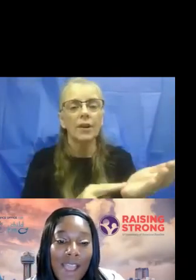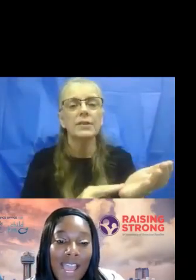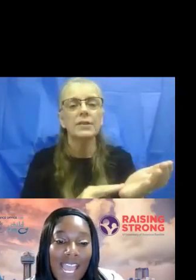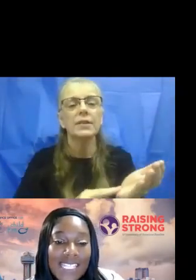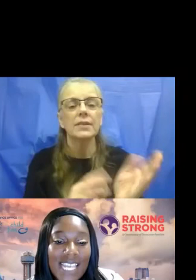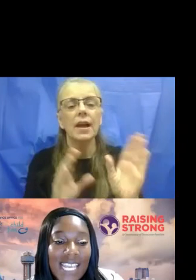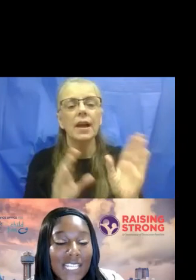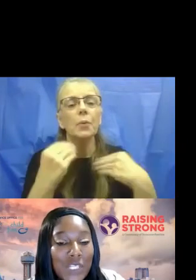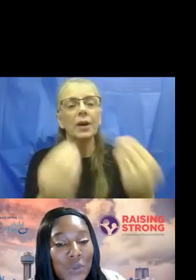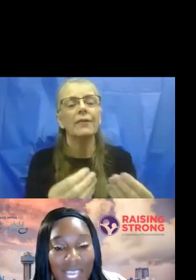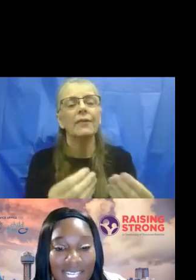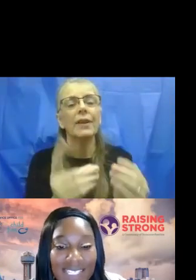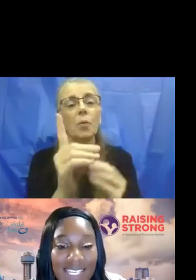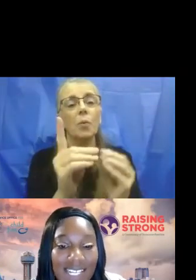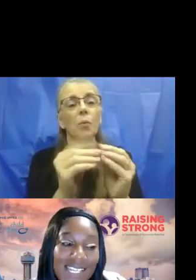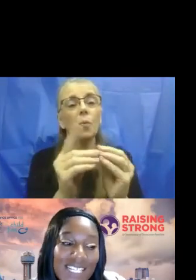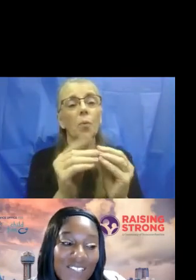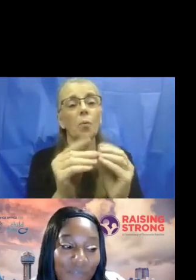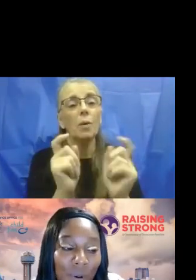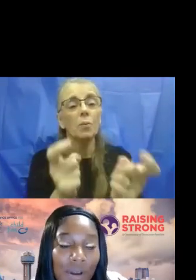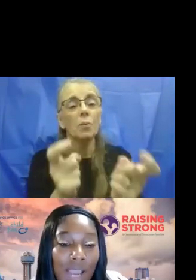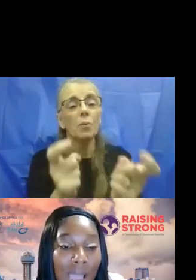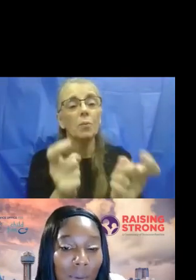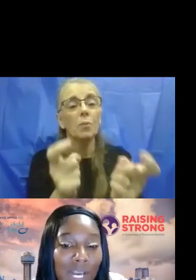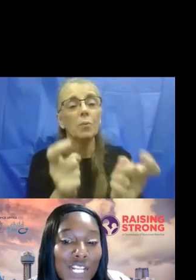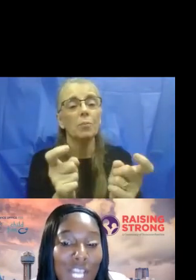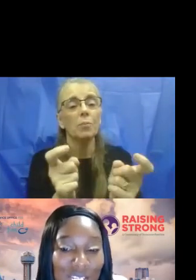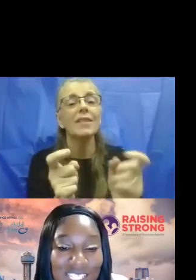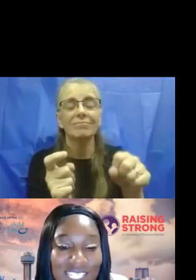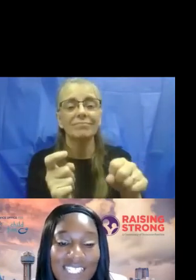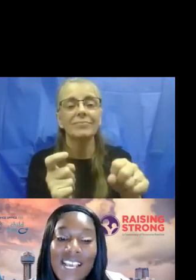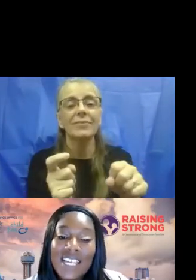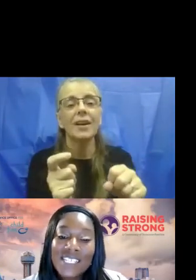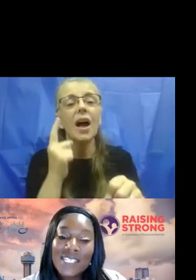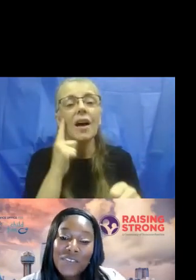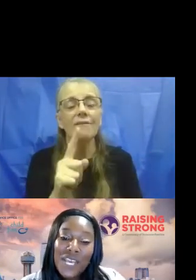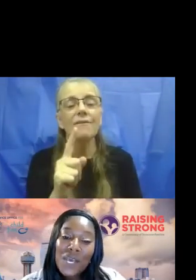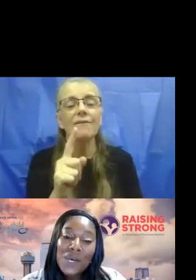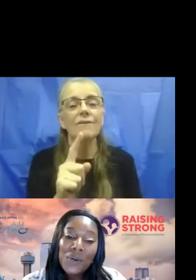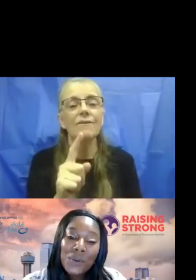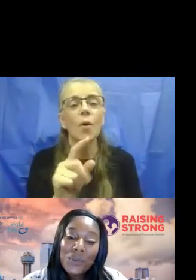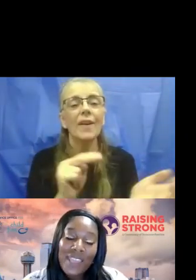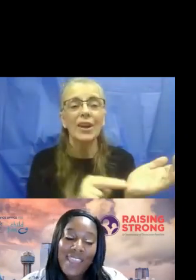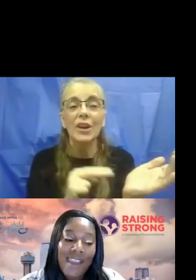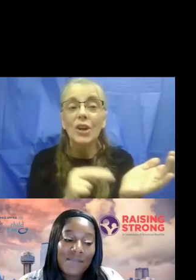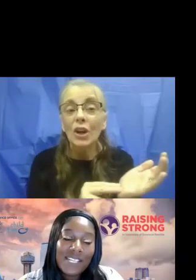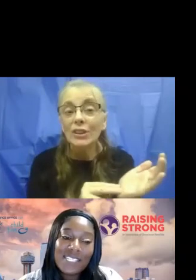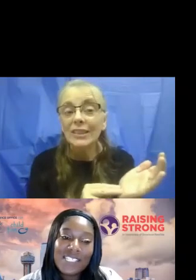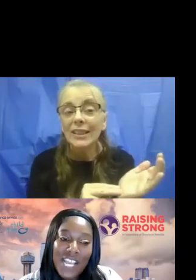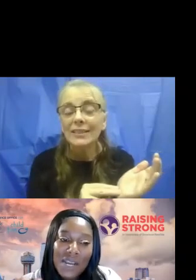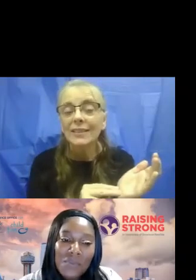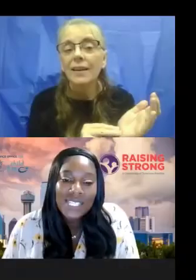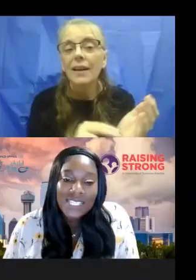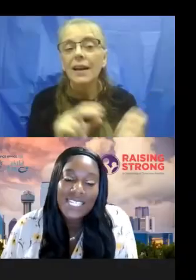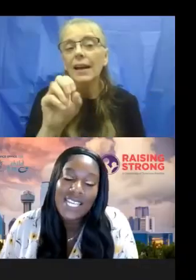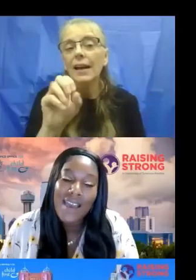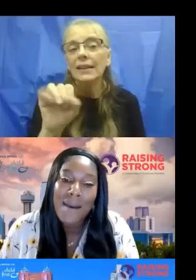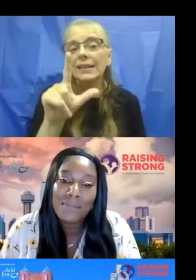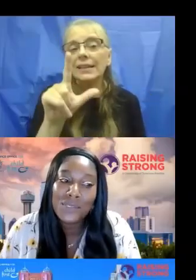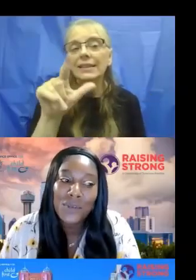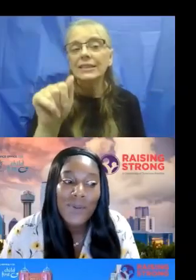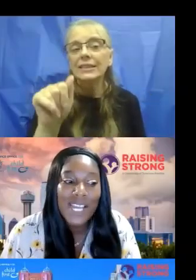door prize, and you guessed it, it is for our nurses. Sylvia, who do we have? And share what